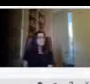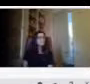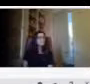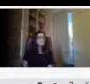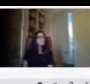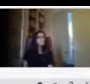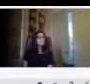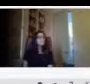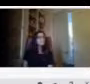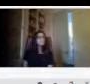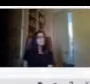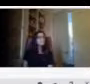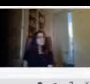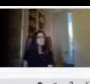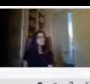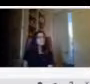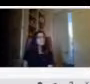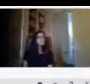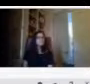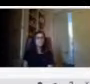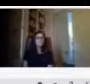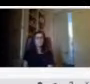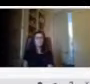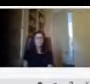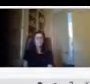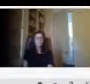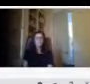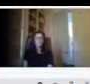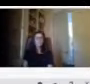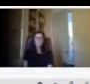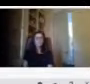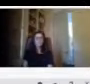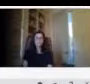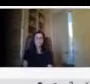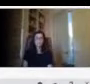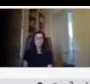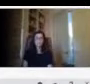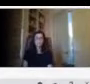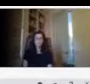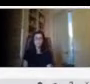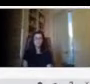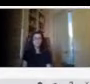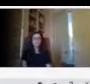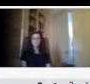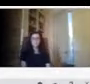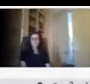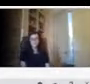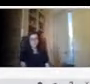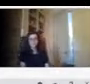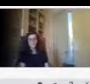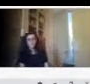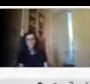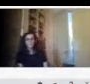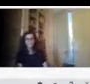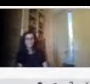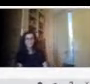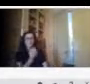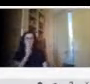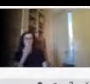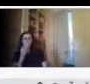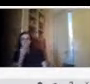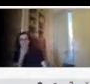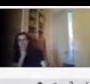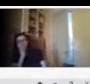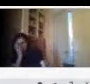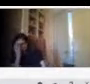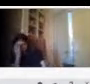thank you the next speaker is annalisa doan followed by eric robbins and susan anderson and elizabeth hi can you hear